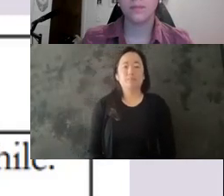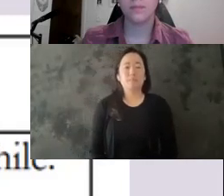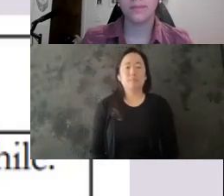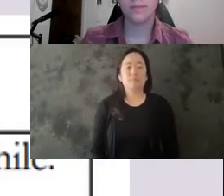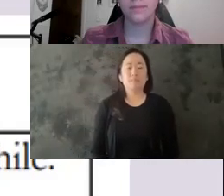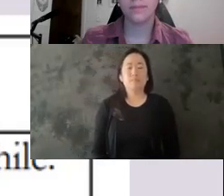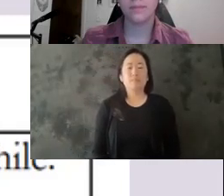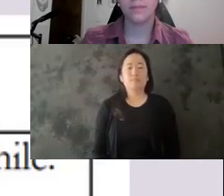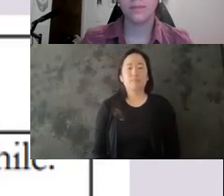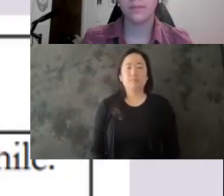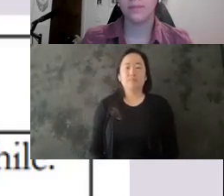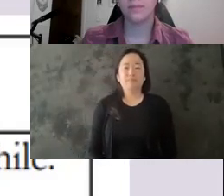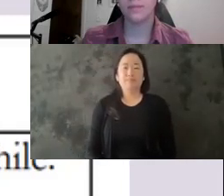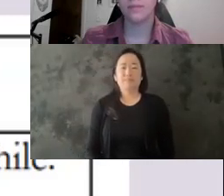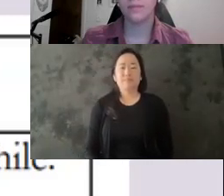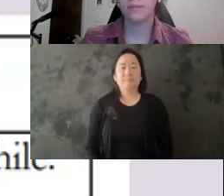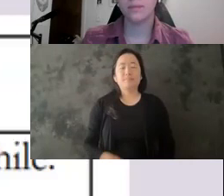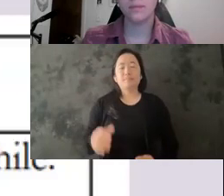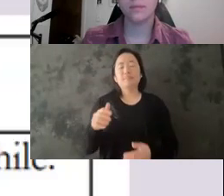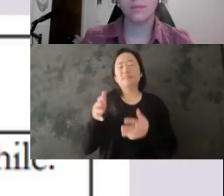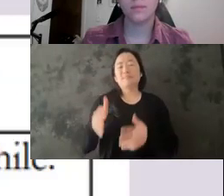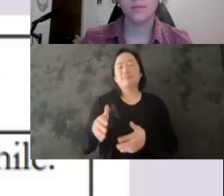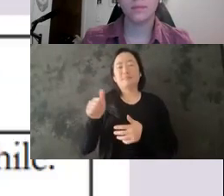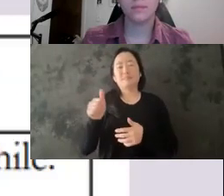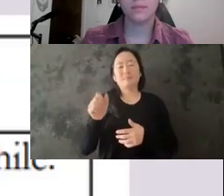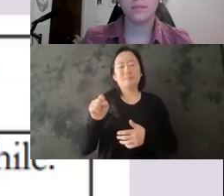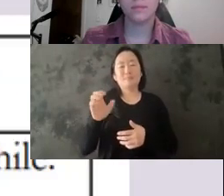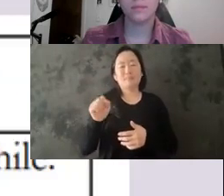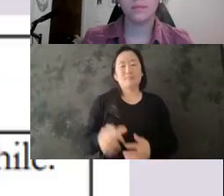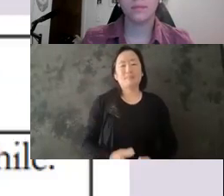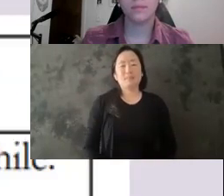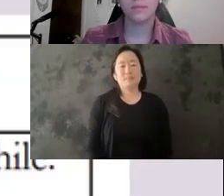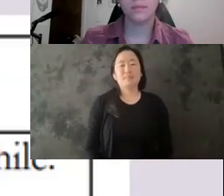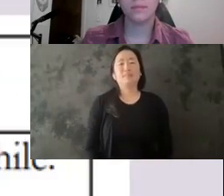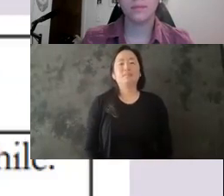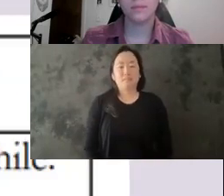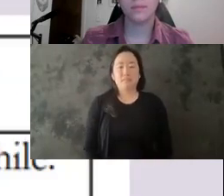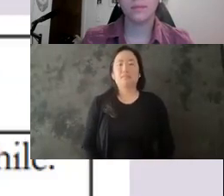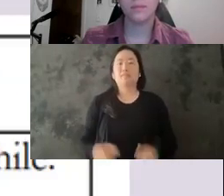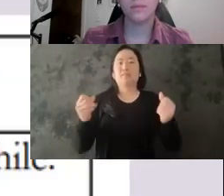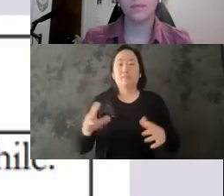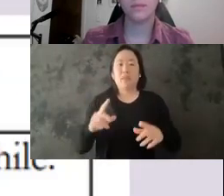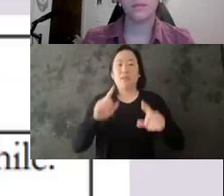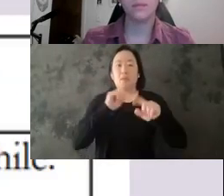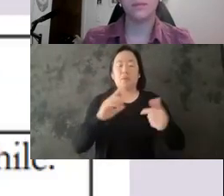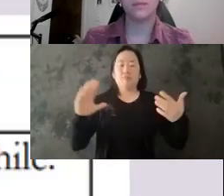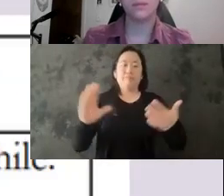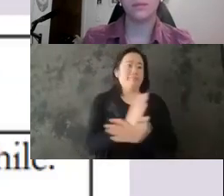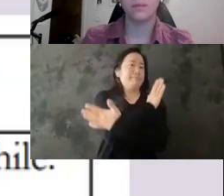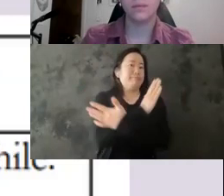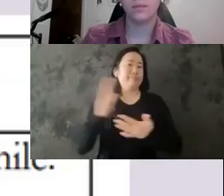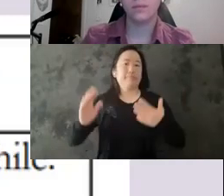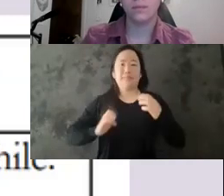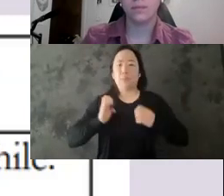All right, I'll give just about 10 more seconds. Seeing lots of responses all across the board for this one